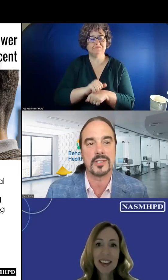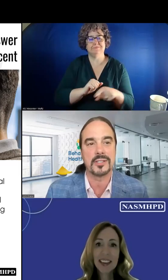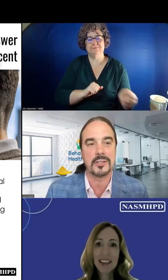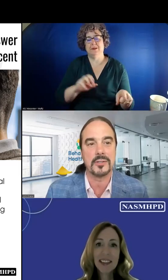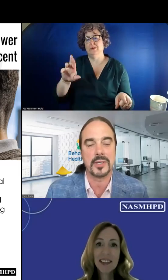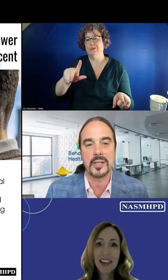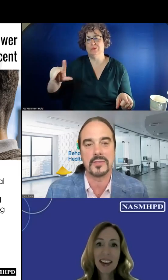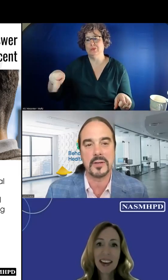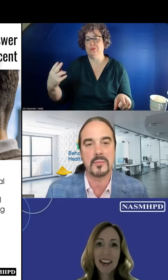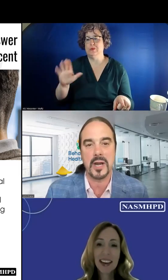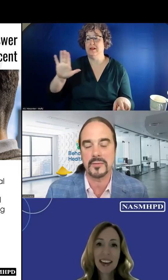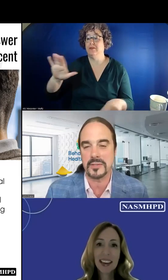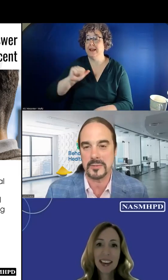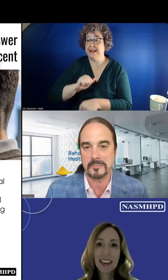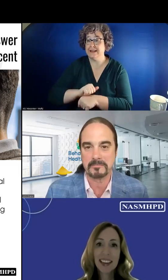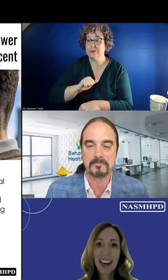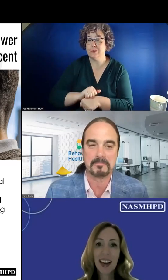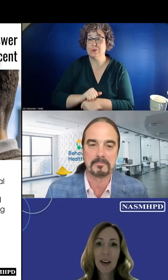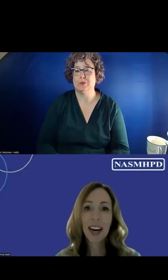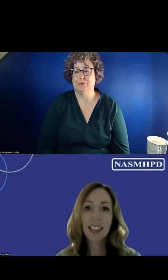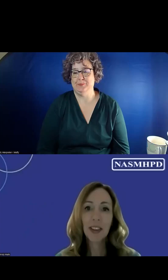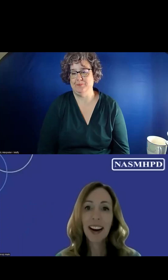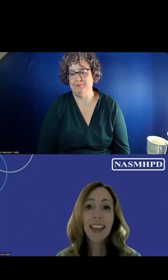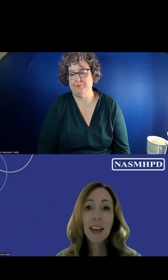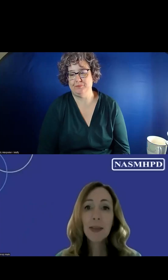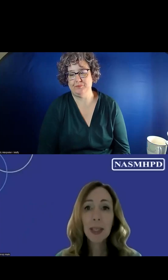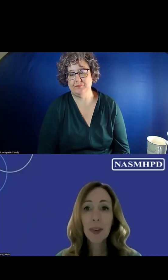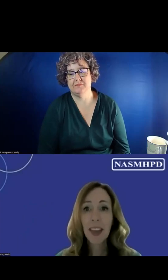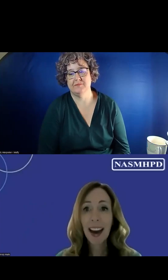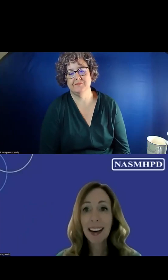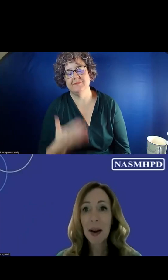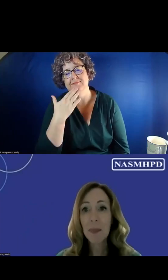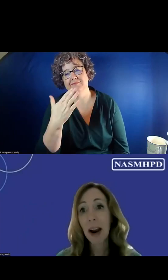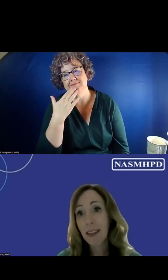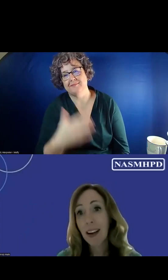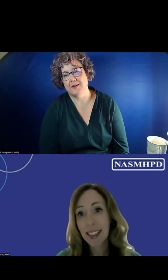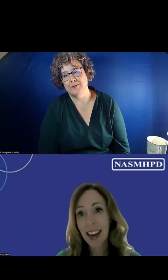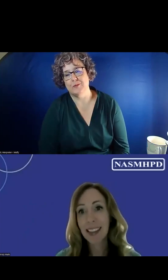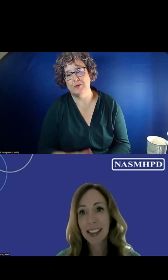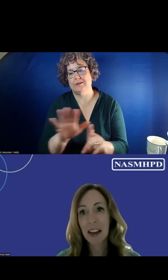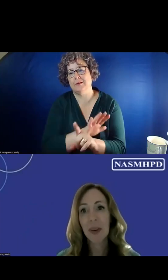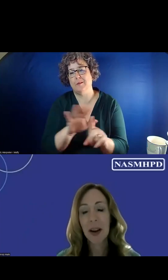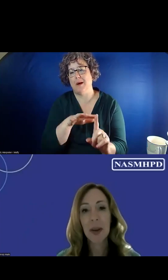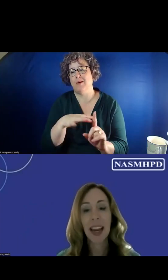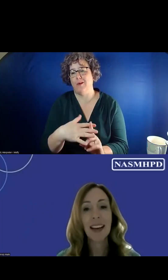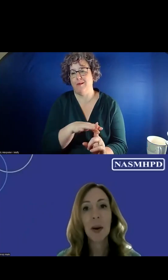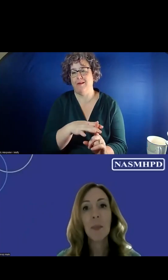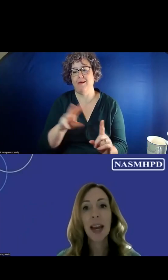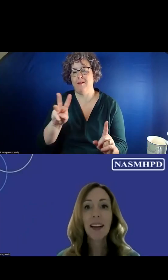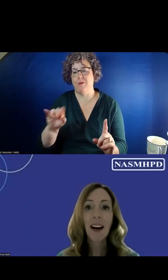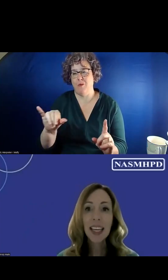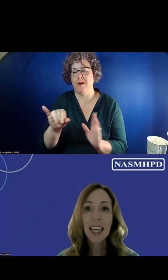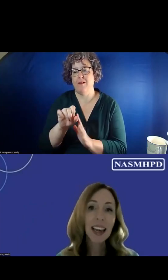Wyoming Crisis Center are doing. Love to hear from Ralph too. Great, John. And thank you so much for that background context of Wyoming.